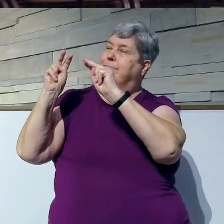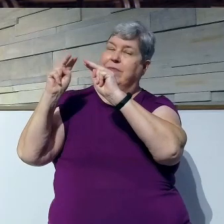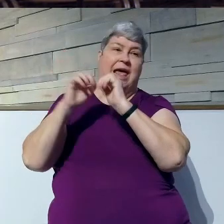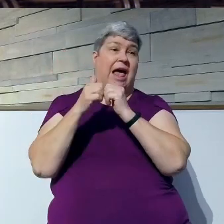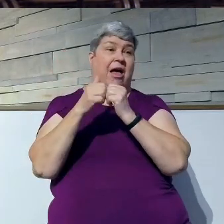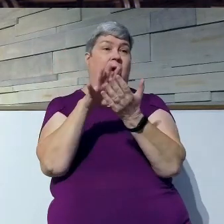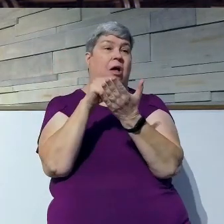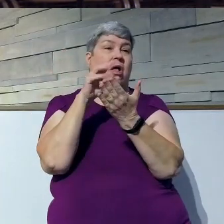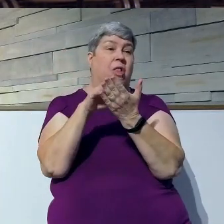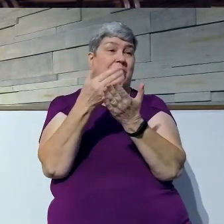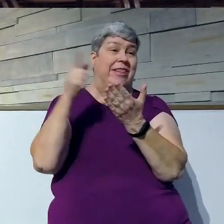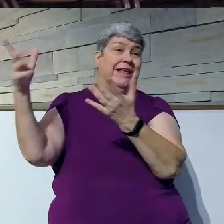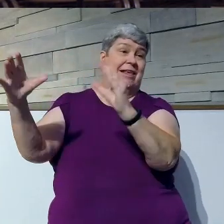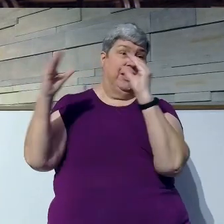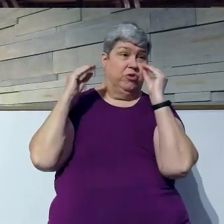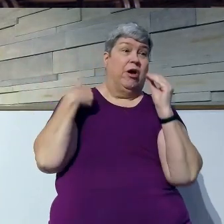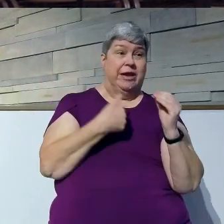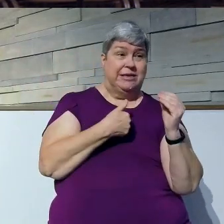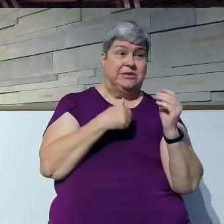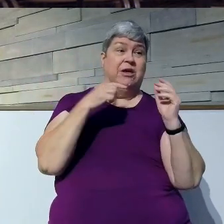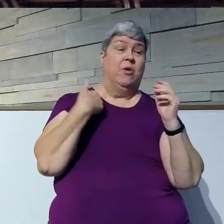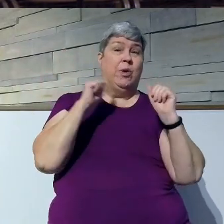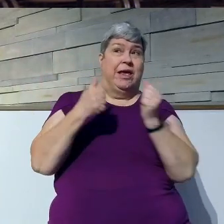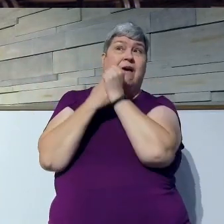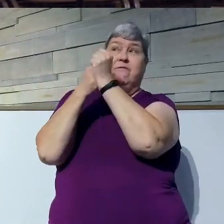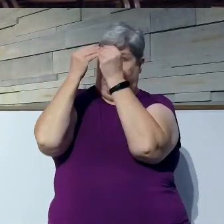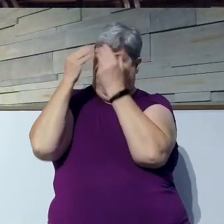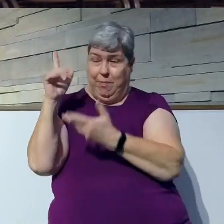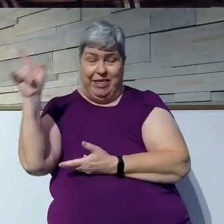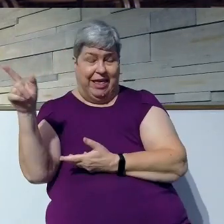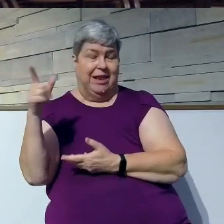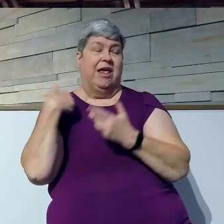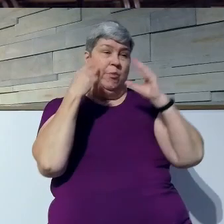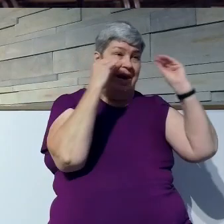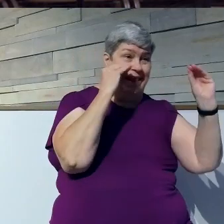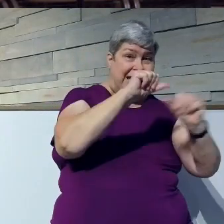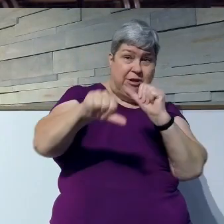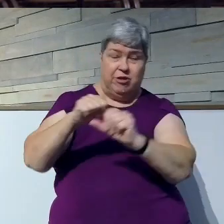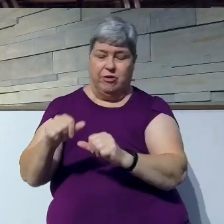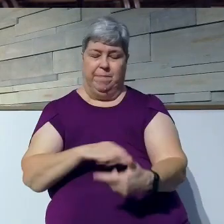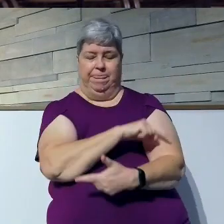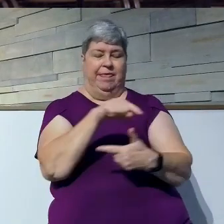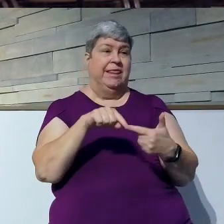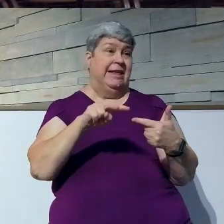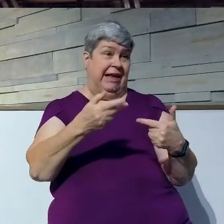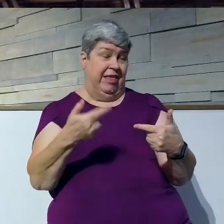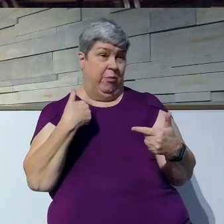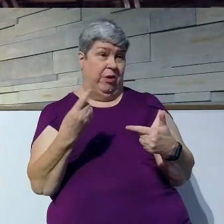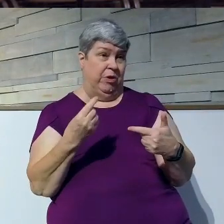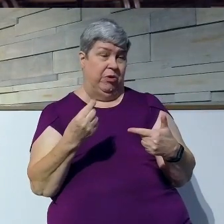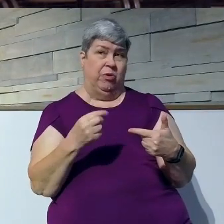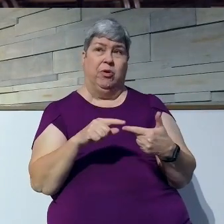by learning what he taught so we can be obedient to that, and we teach that to one another. Second thing that we do is that we